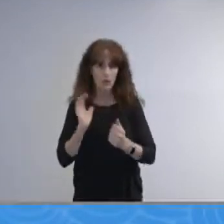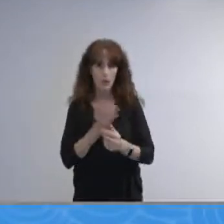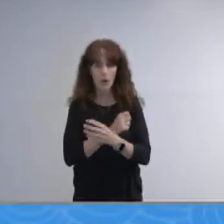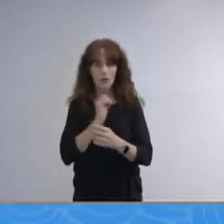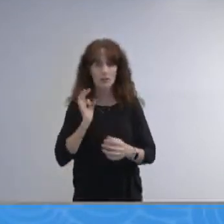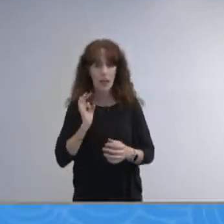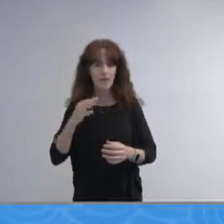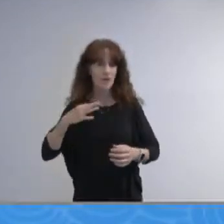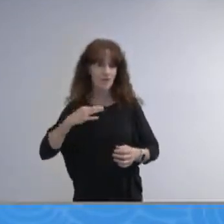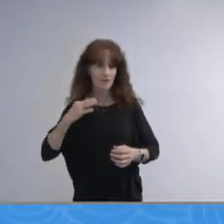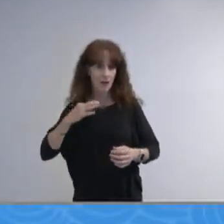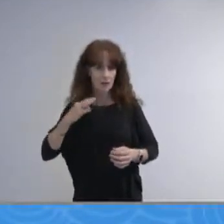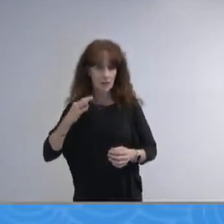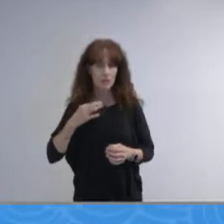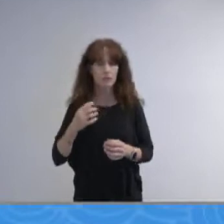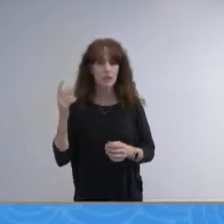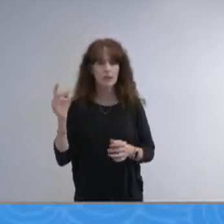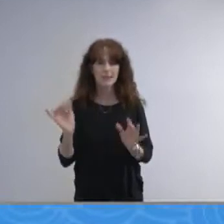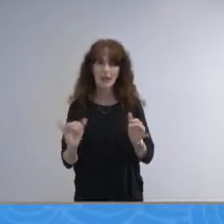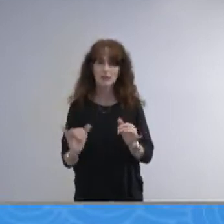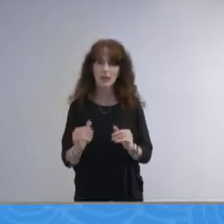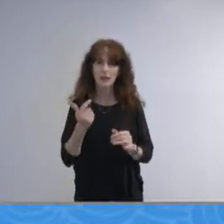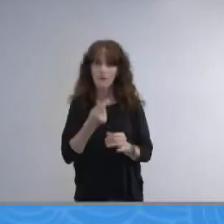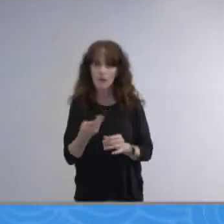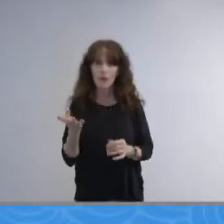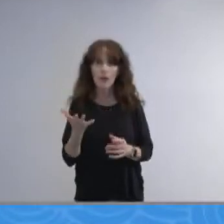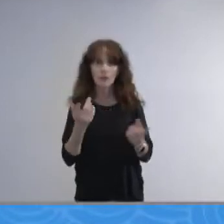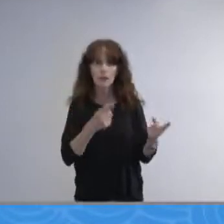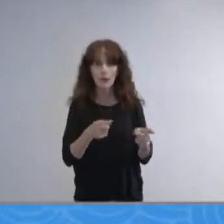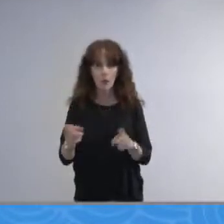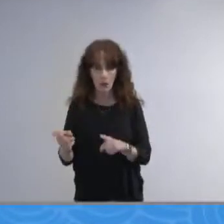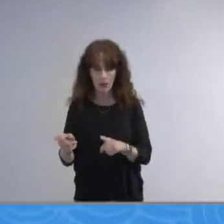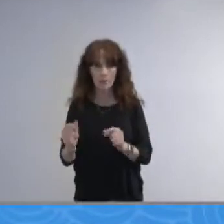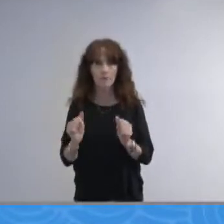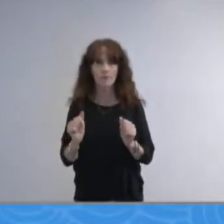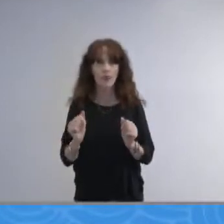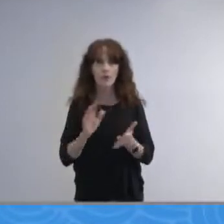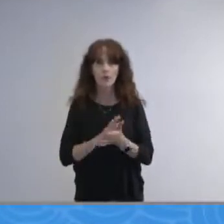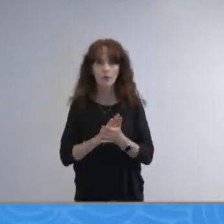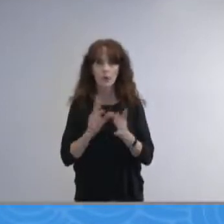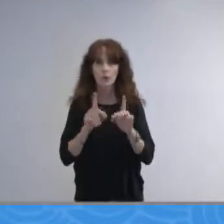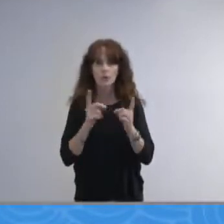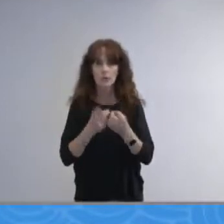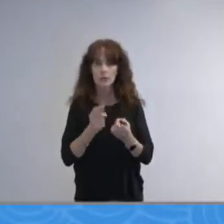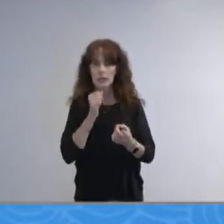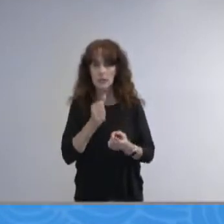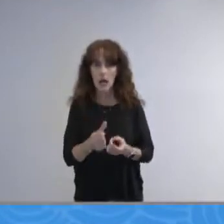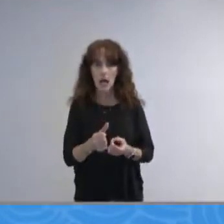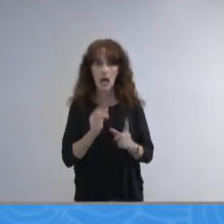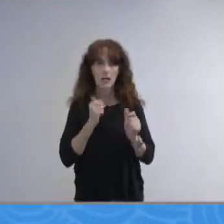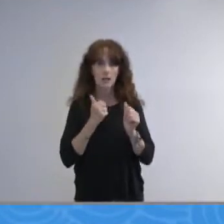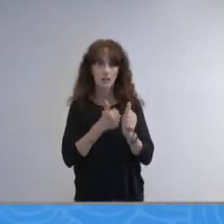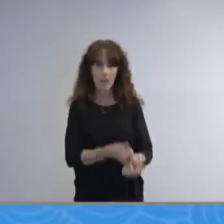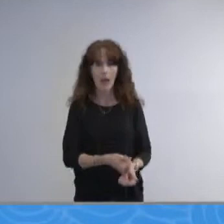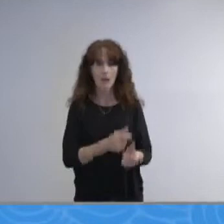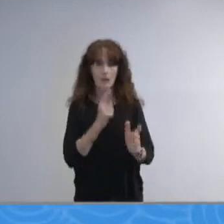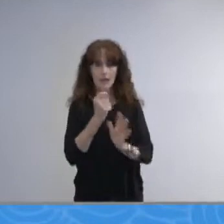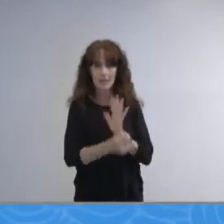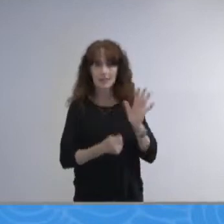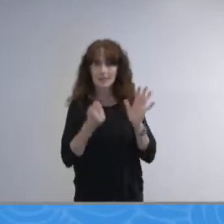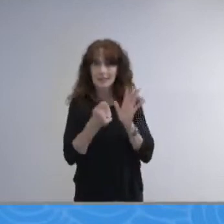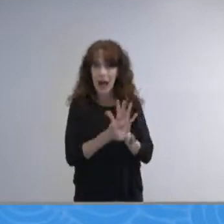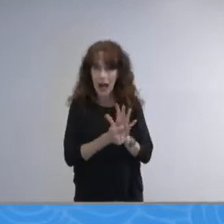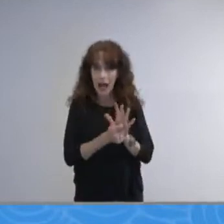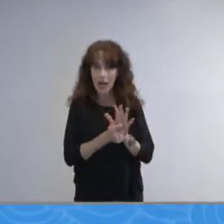staff and volunteers. It sounds like there's a couple things that are going on. The school district has not complied with the time